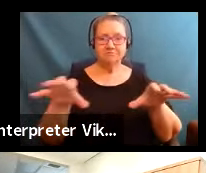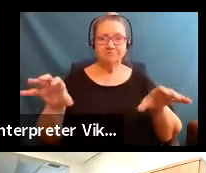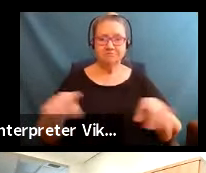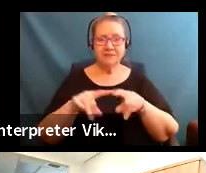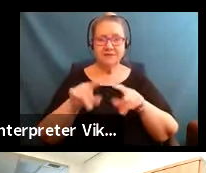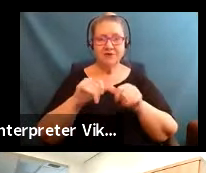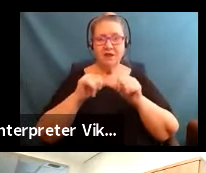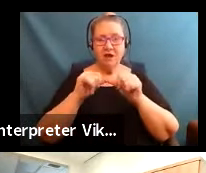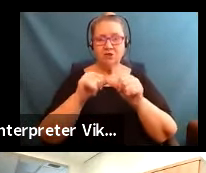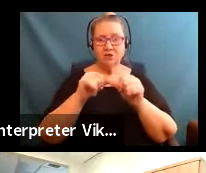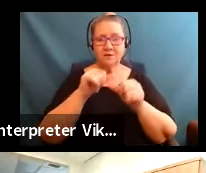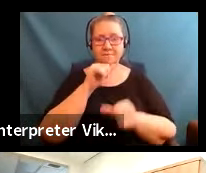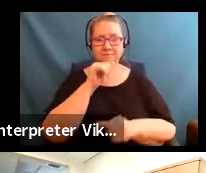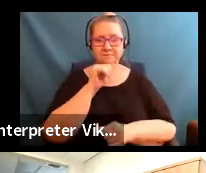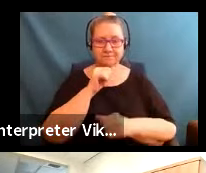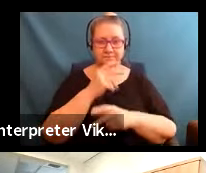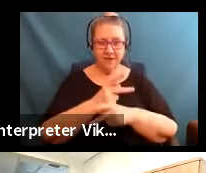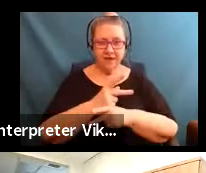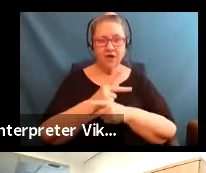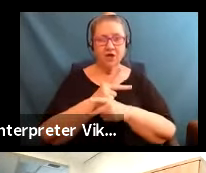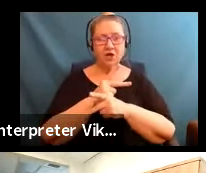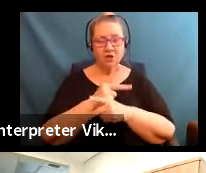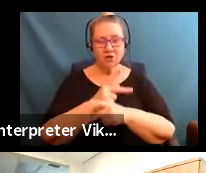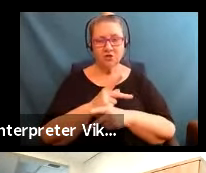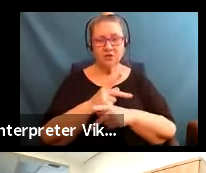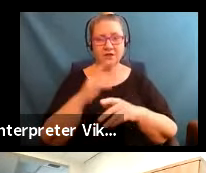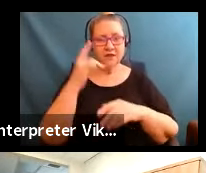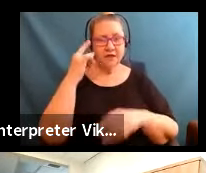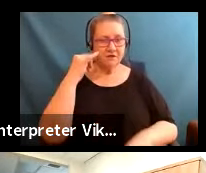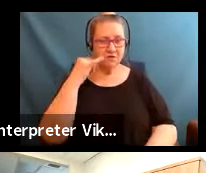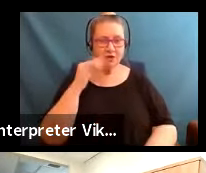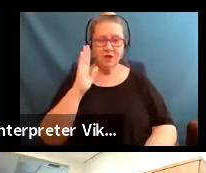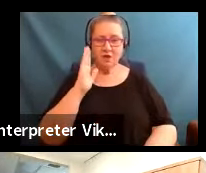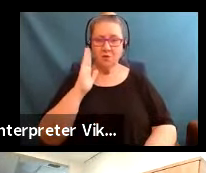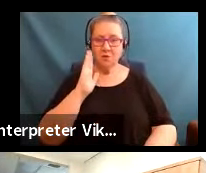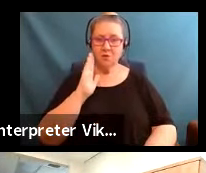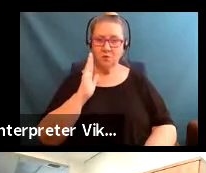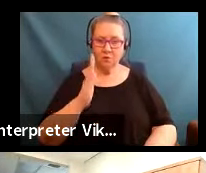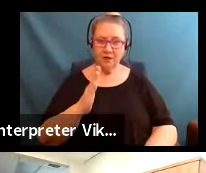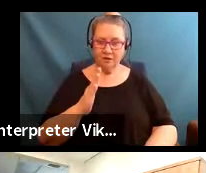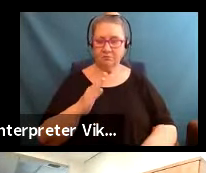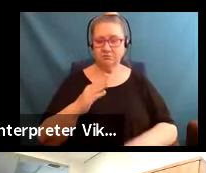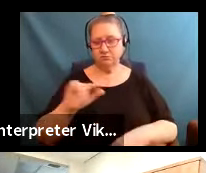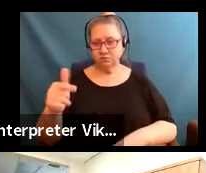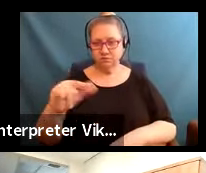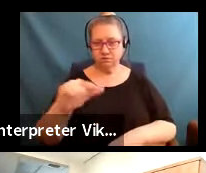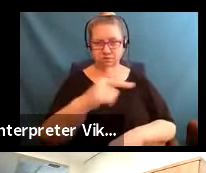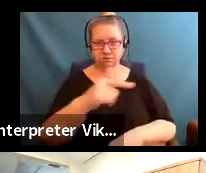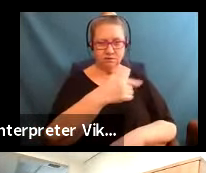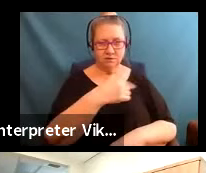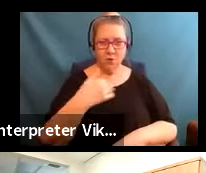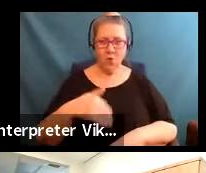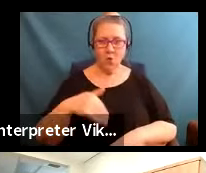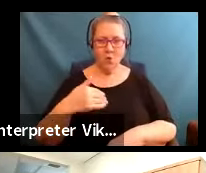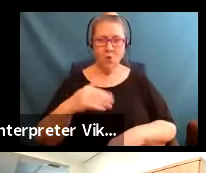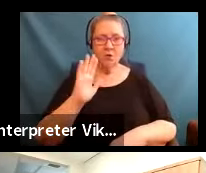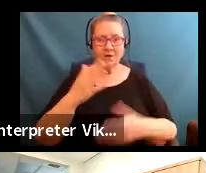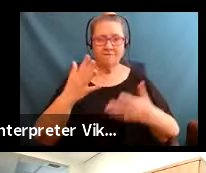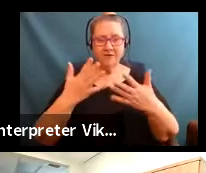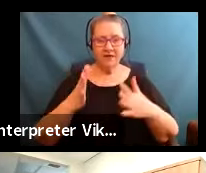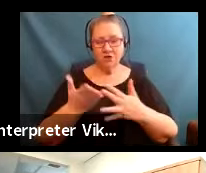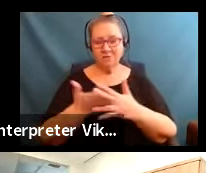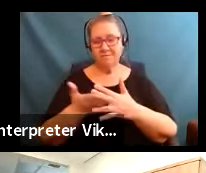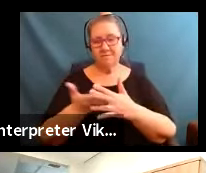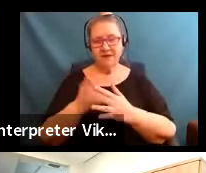they are still on target to finish going through all those facilities by mid-February. We are working really actively